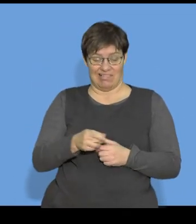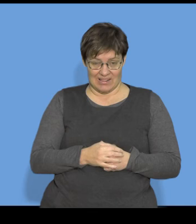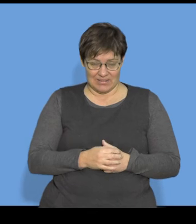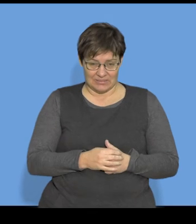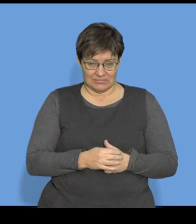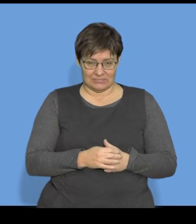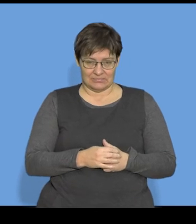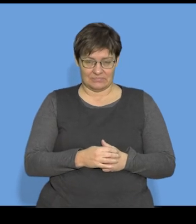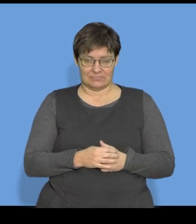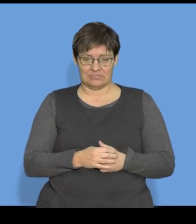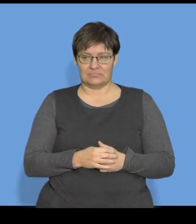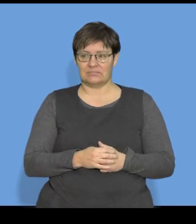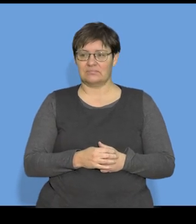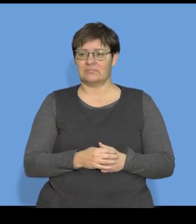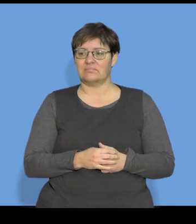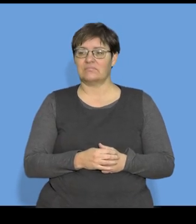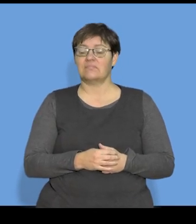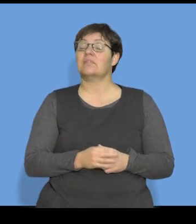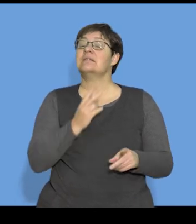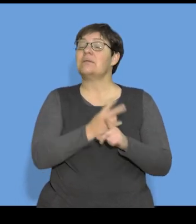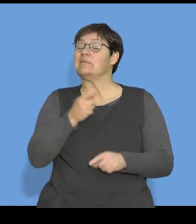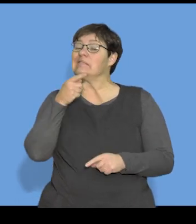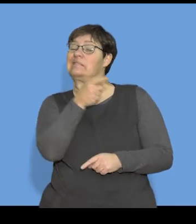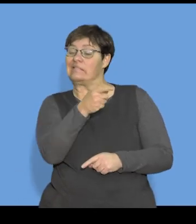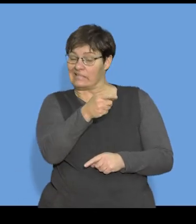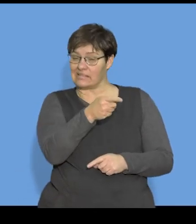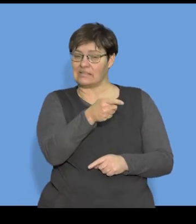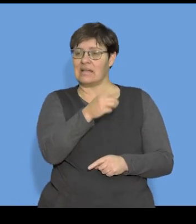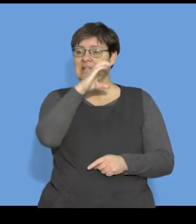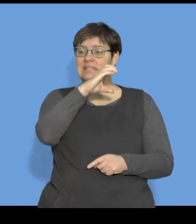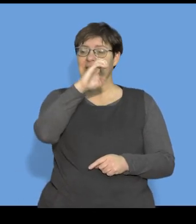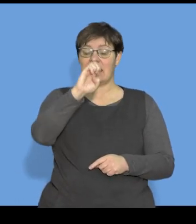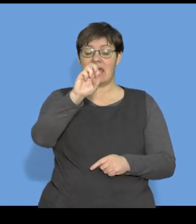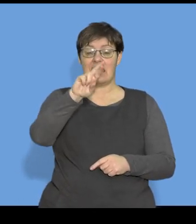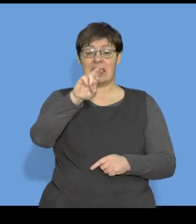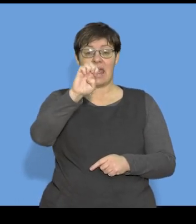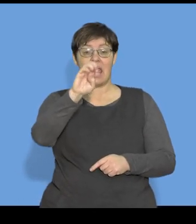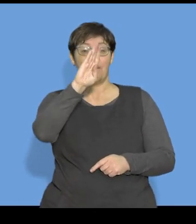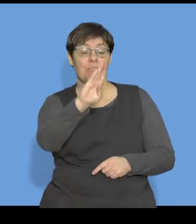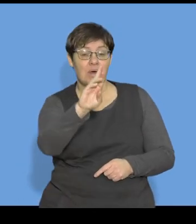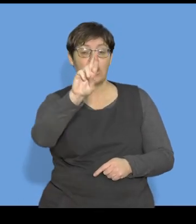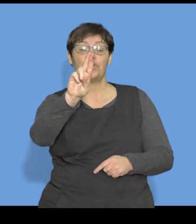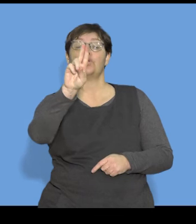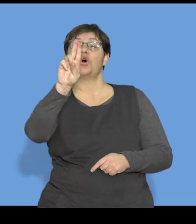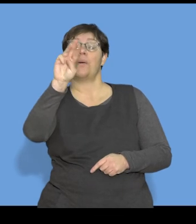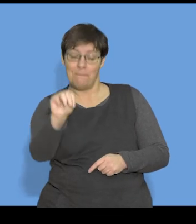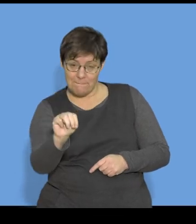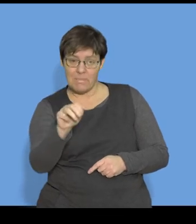the cerebrum. Again, this cerebrum receives and